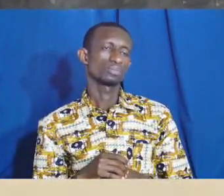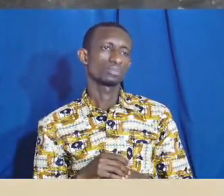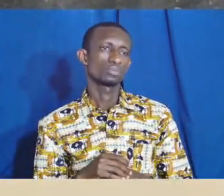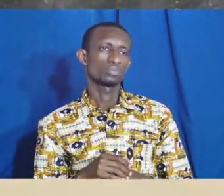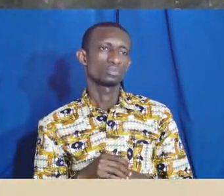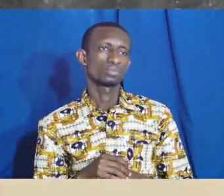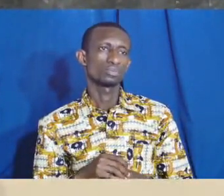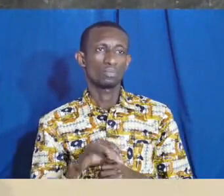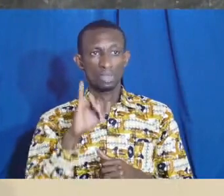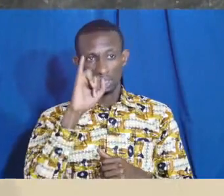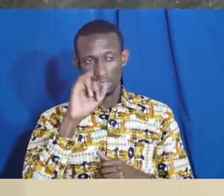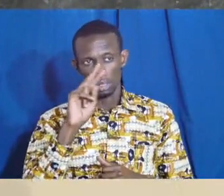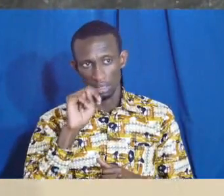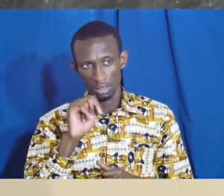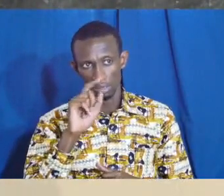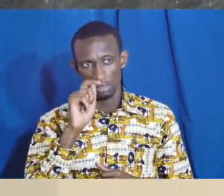enzymes